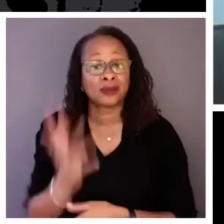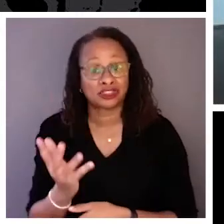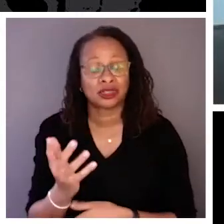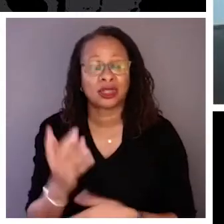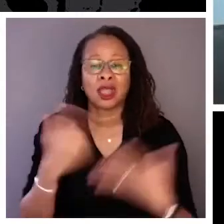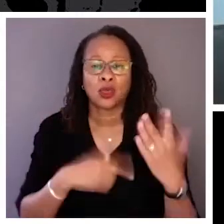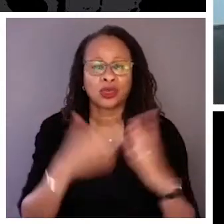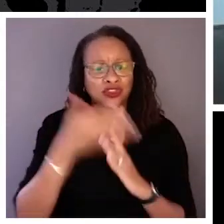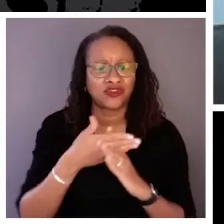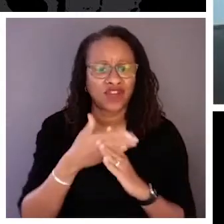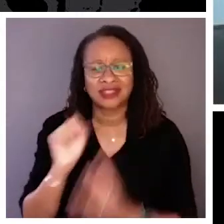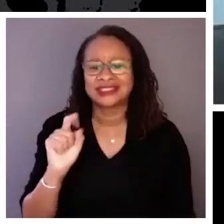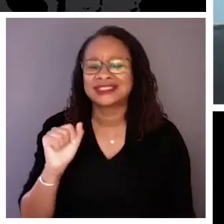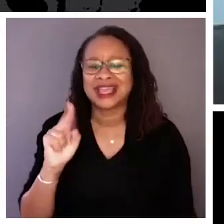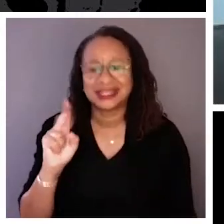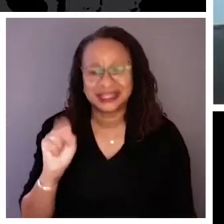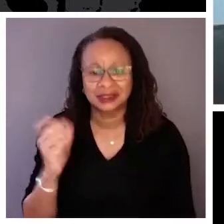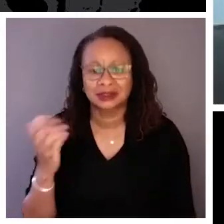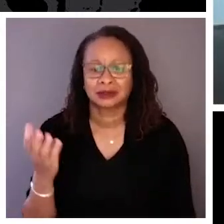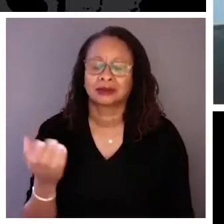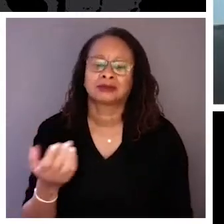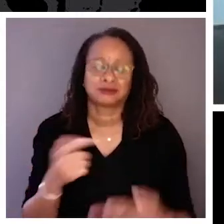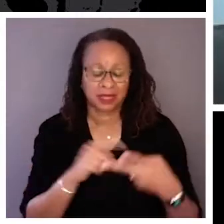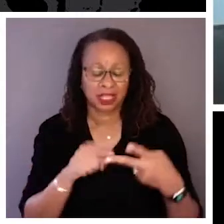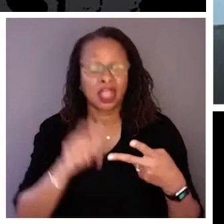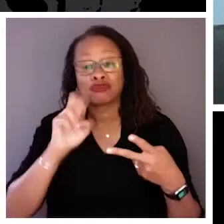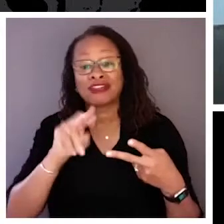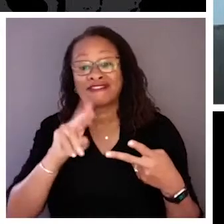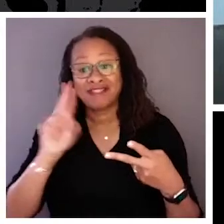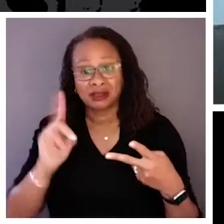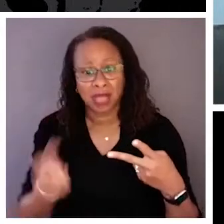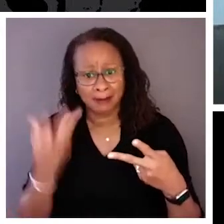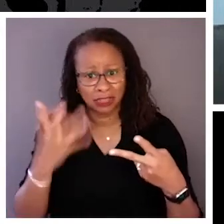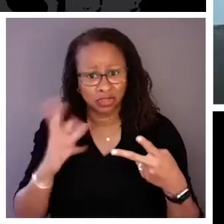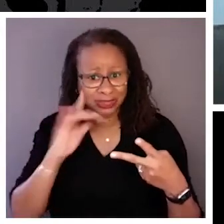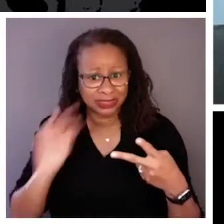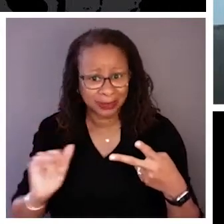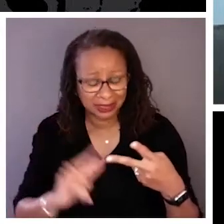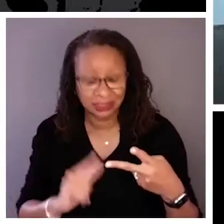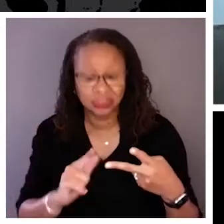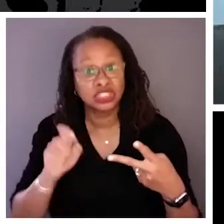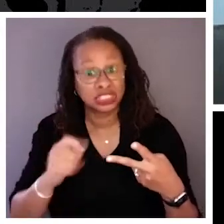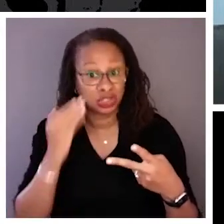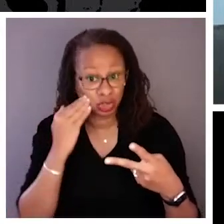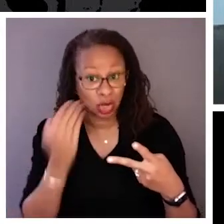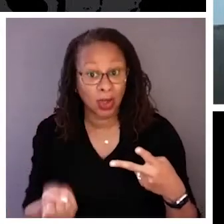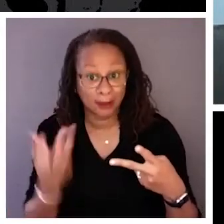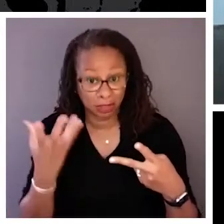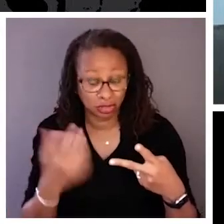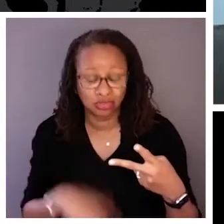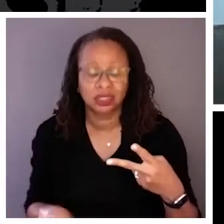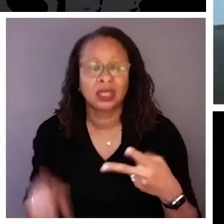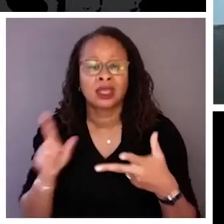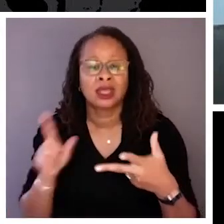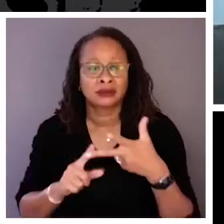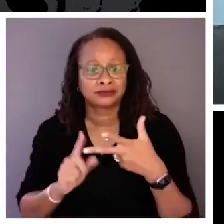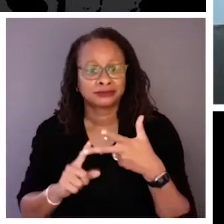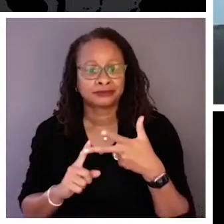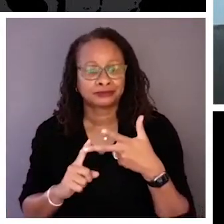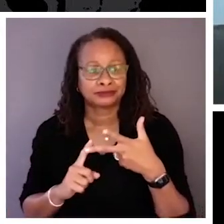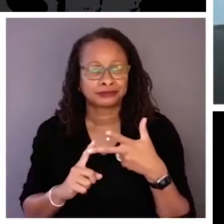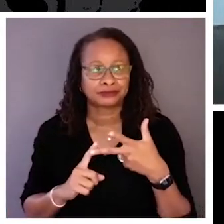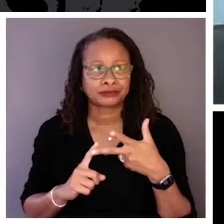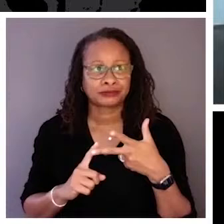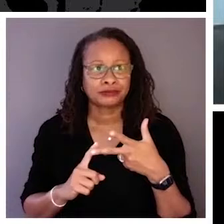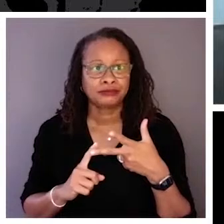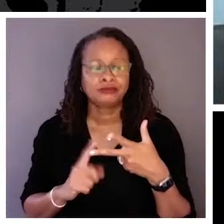filing status was, what the refund was that you were expecting. You have to know the dollar amount, and